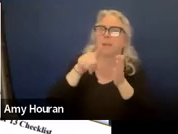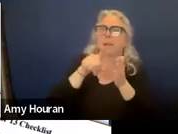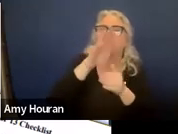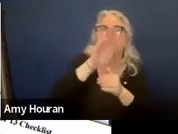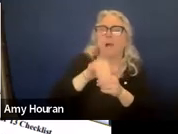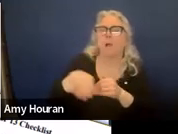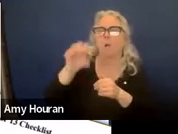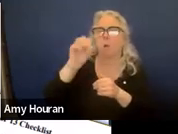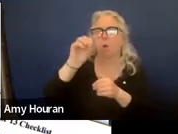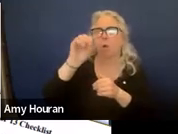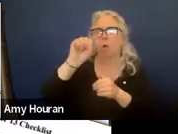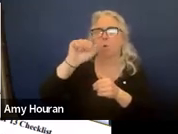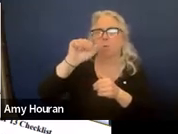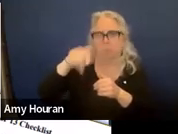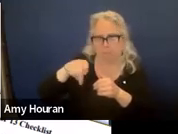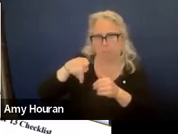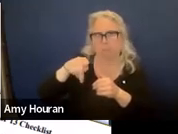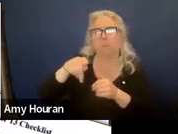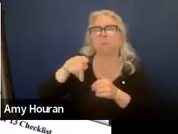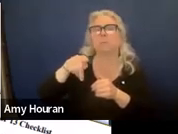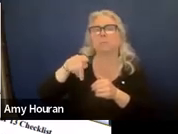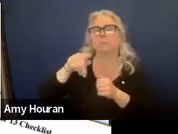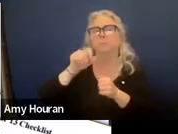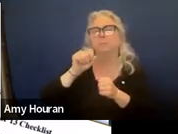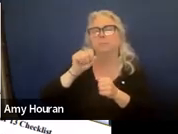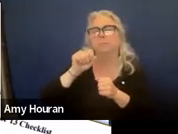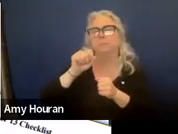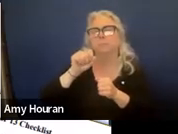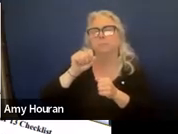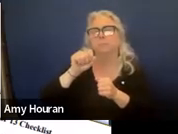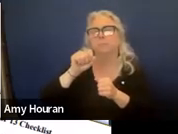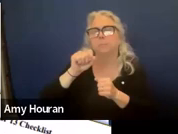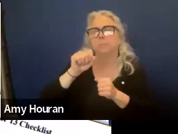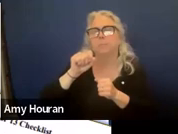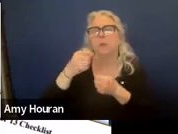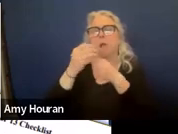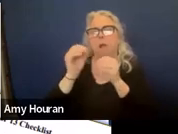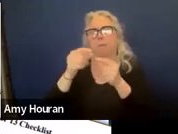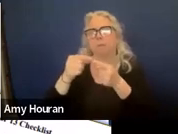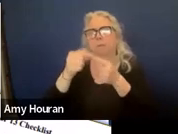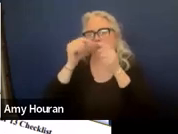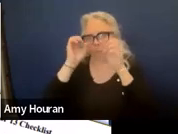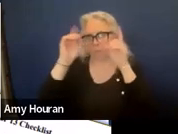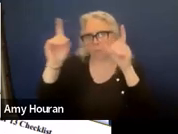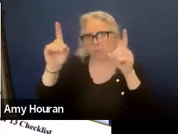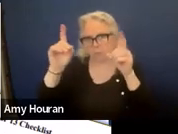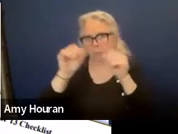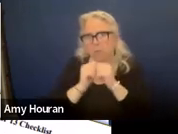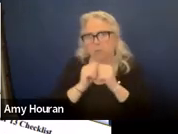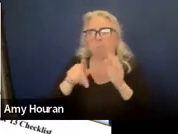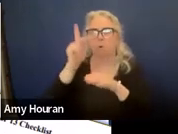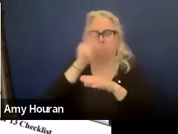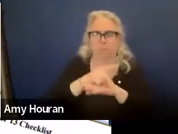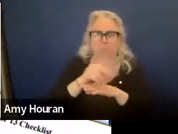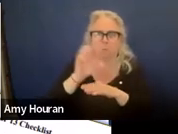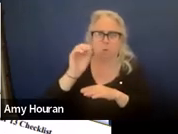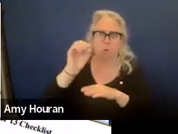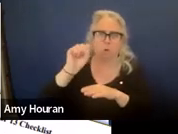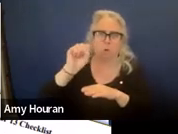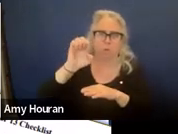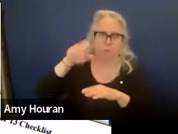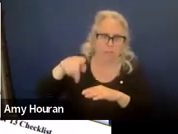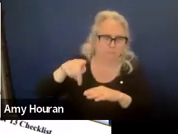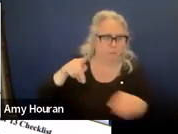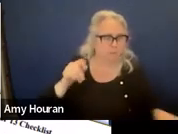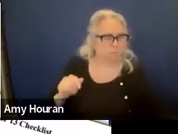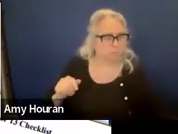to kind of help the states. OSEP is the Office of Special Education Programs. So this is what we